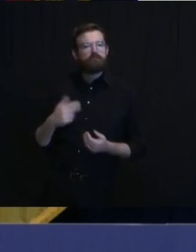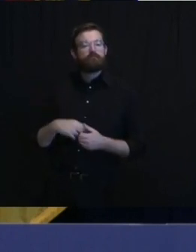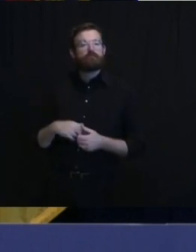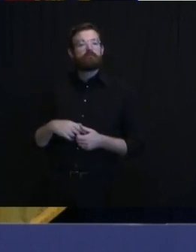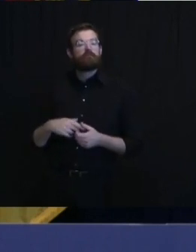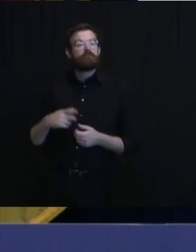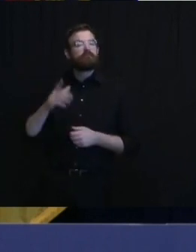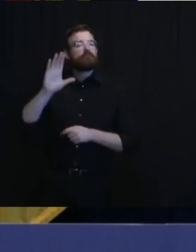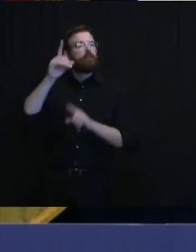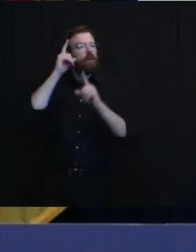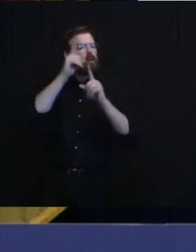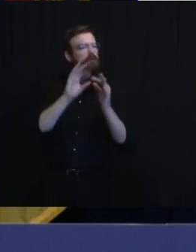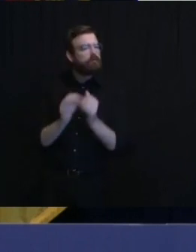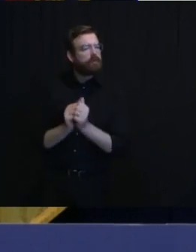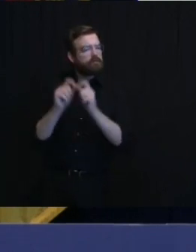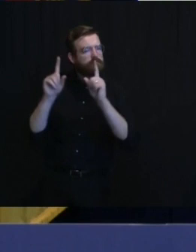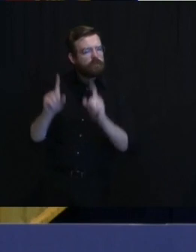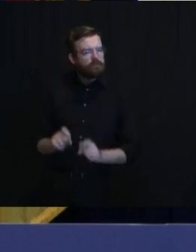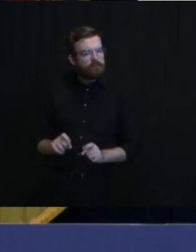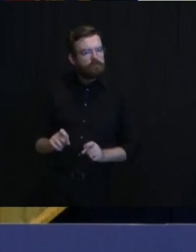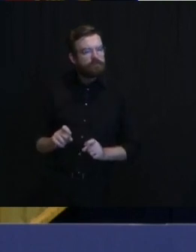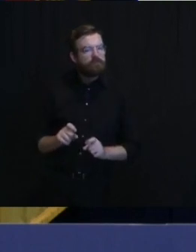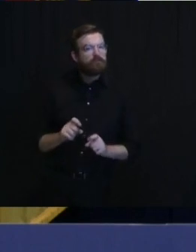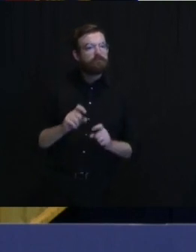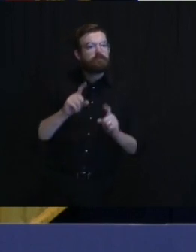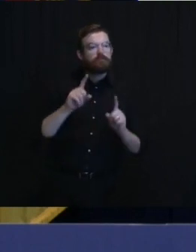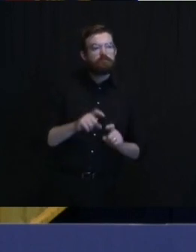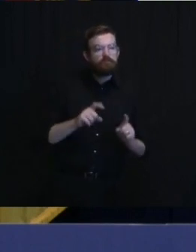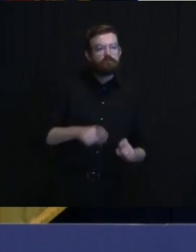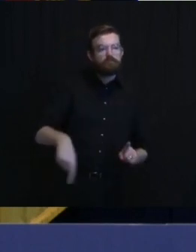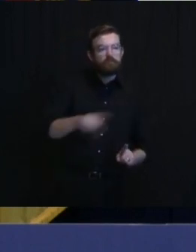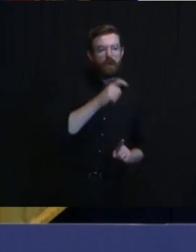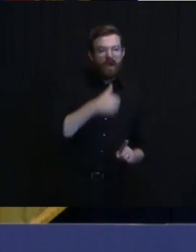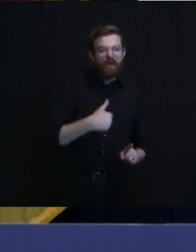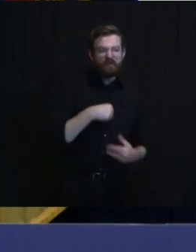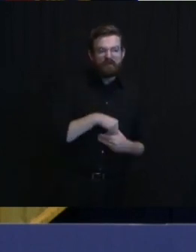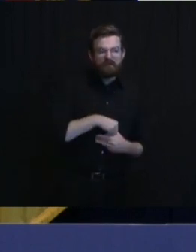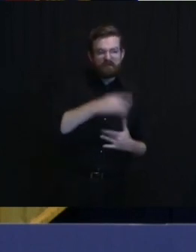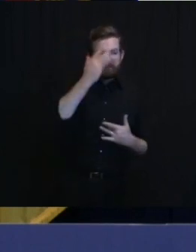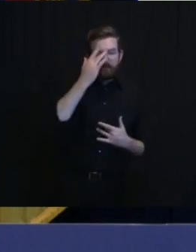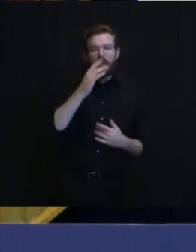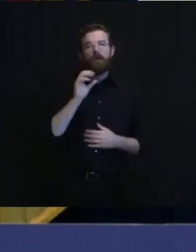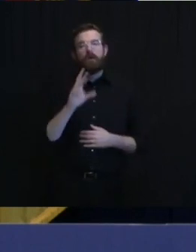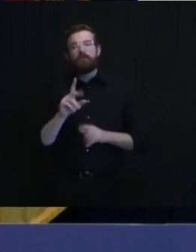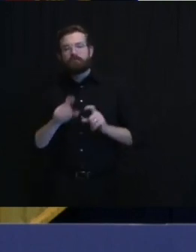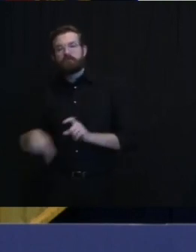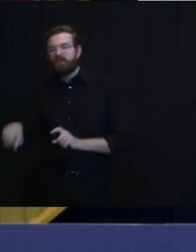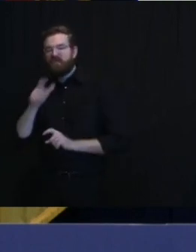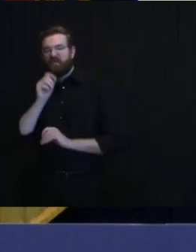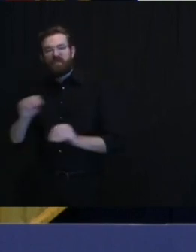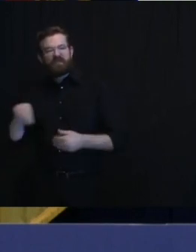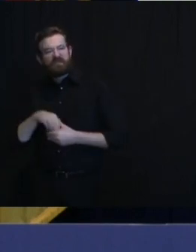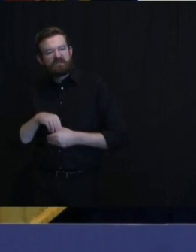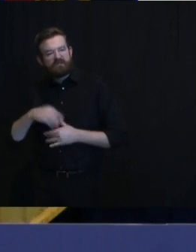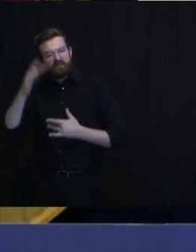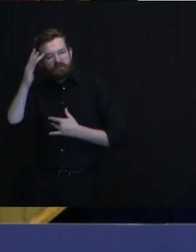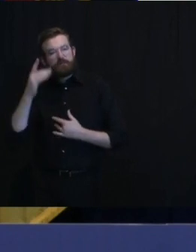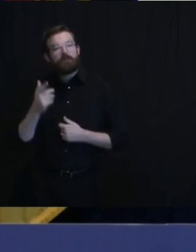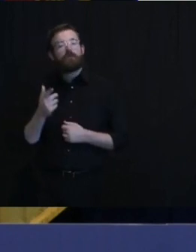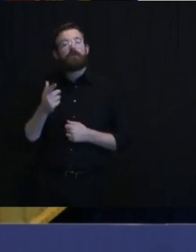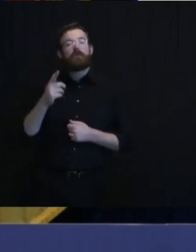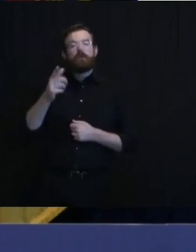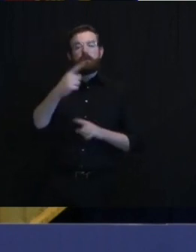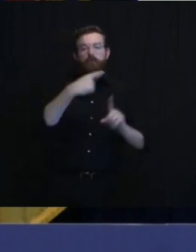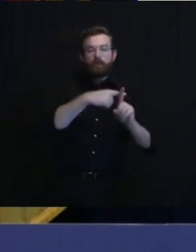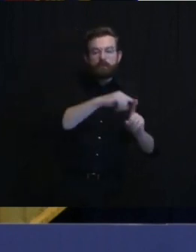positivity rate and RT meaningless? Thank you. I'll obviously rely on the experts to help me out on the